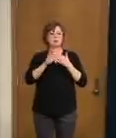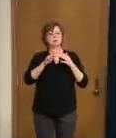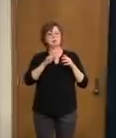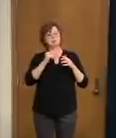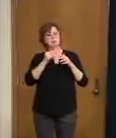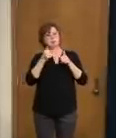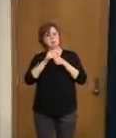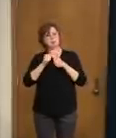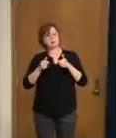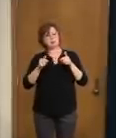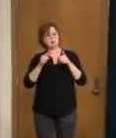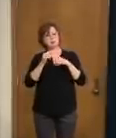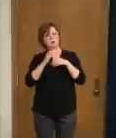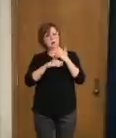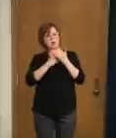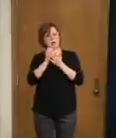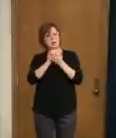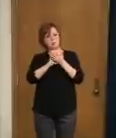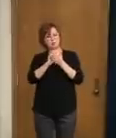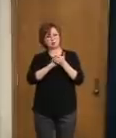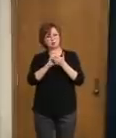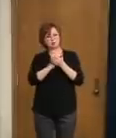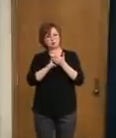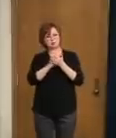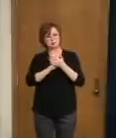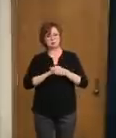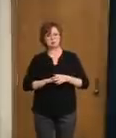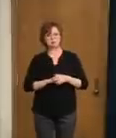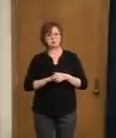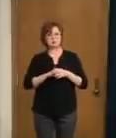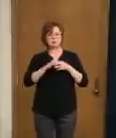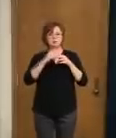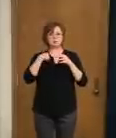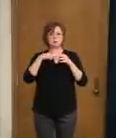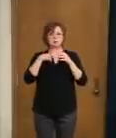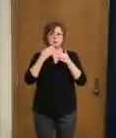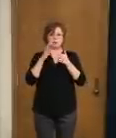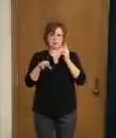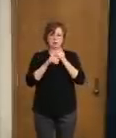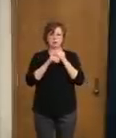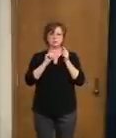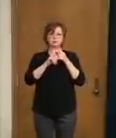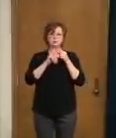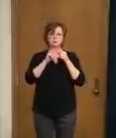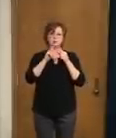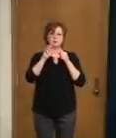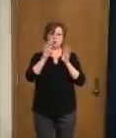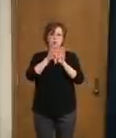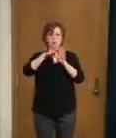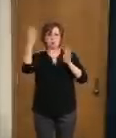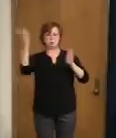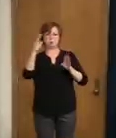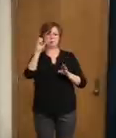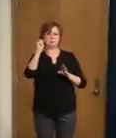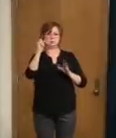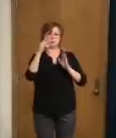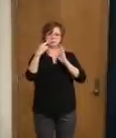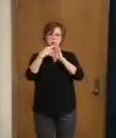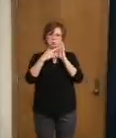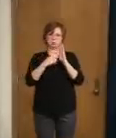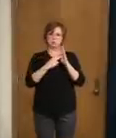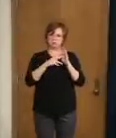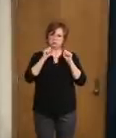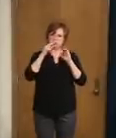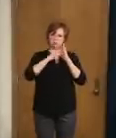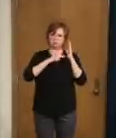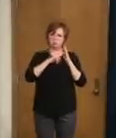sanitization. And, we've had minor updates to the Reopen Saskatchewan guidelines. Please be familiar with the guidelines. We did a review of